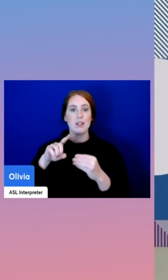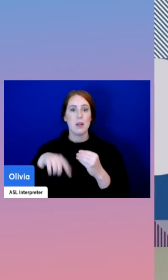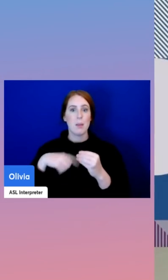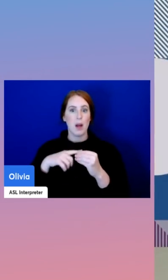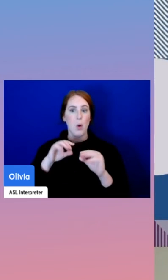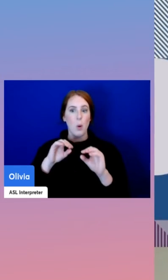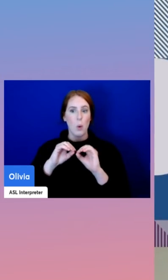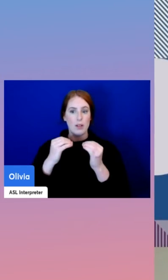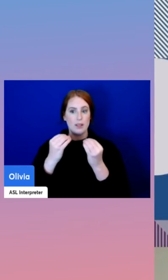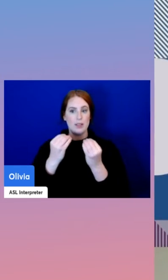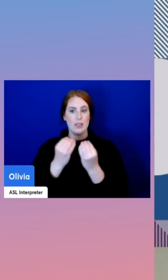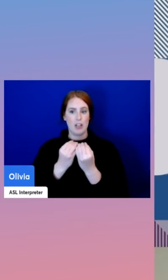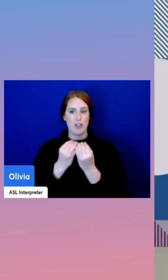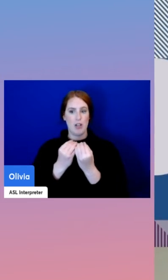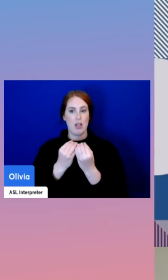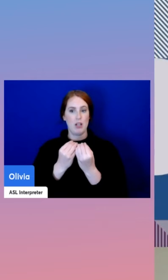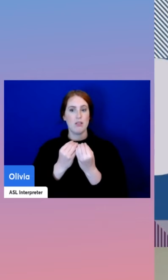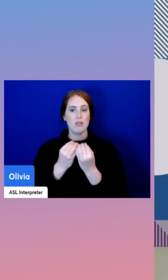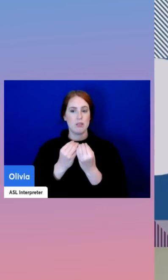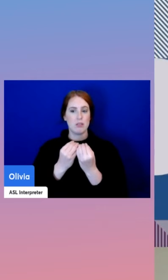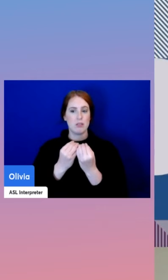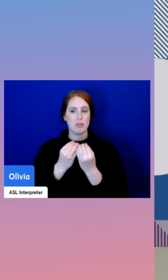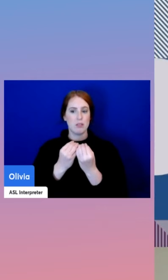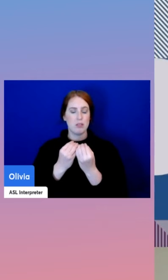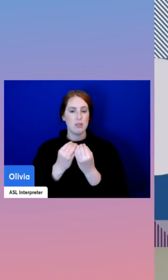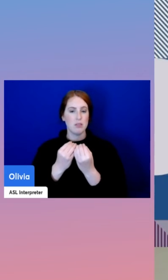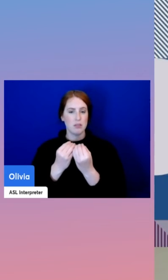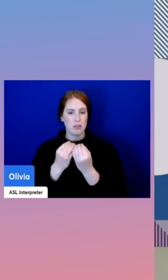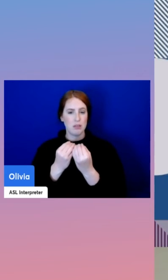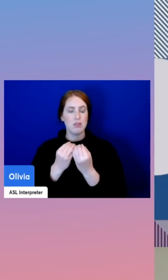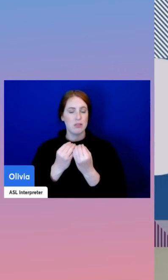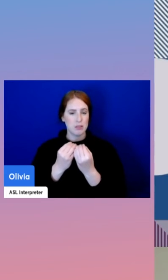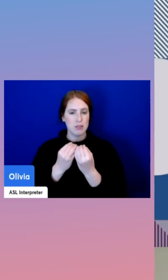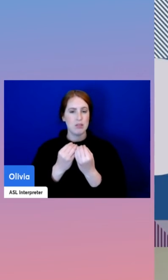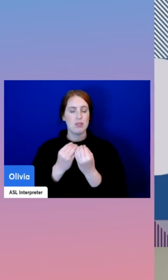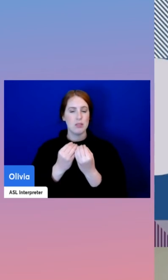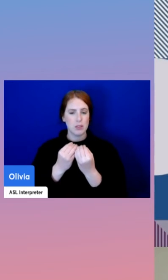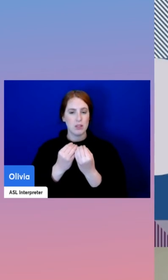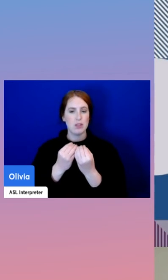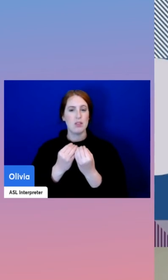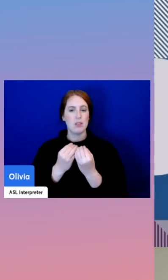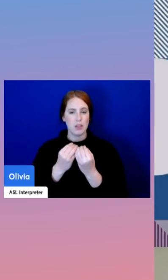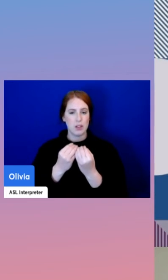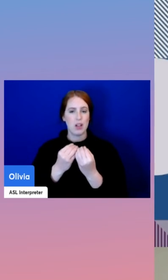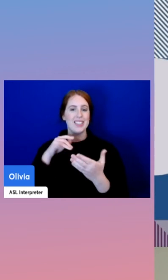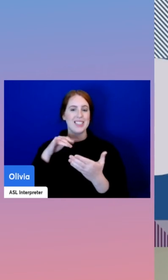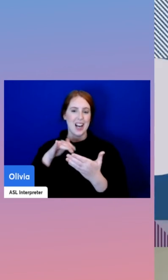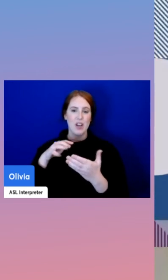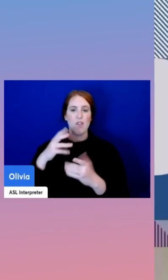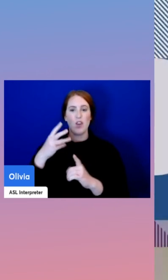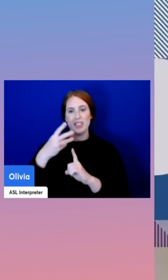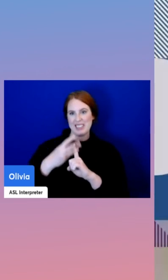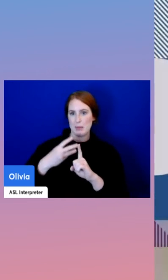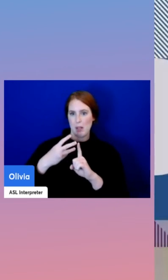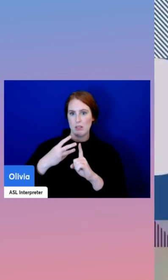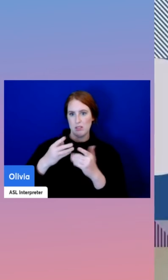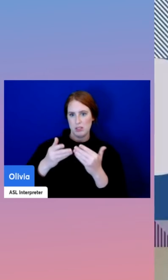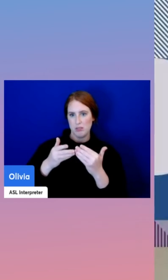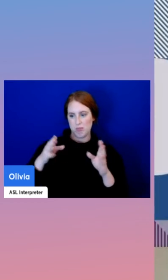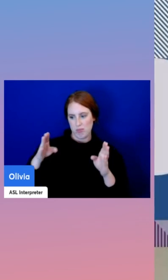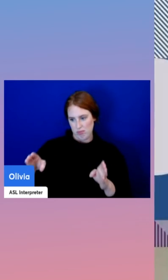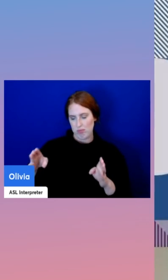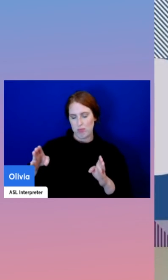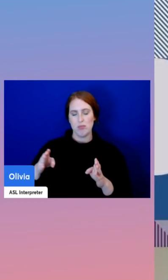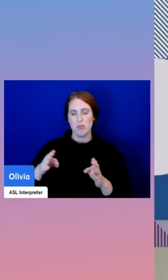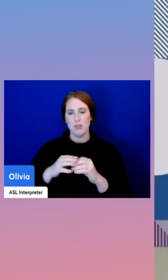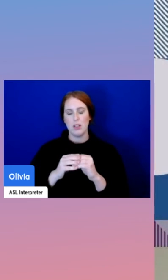is applied a sustainable initiative over a 6-month period. And what it did is pretty much, this is all